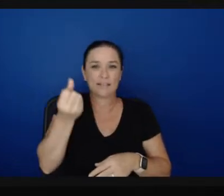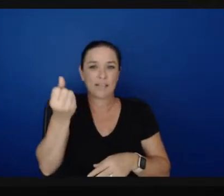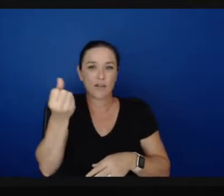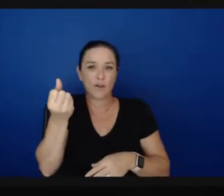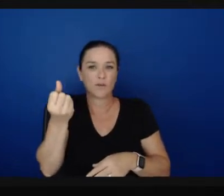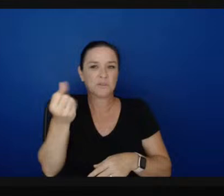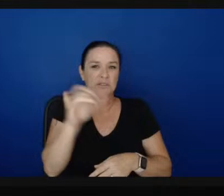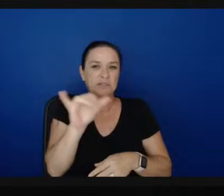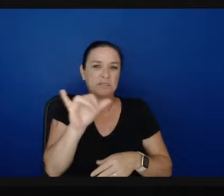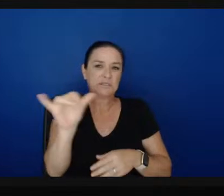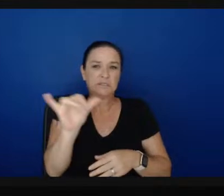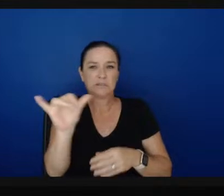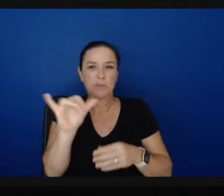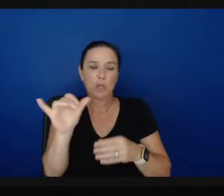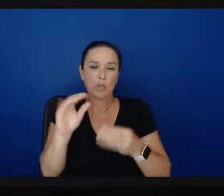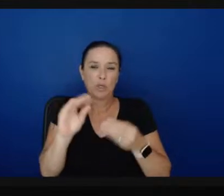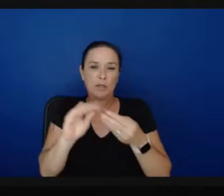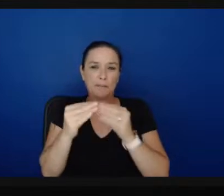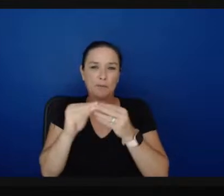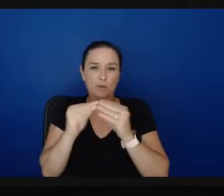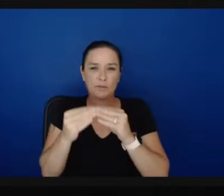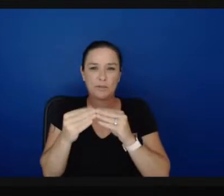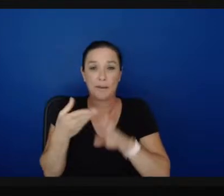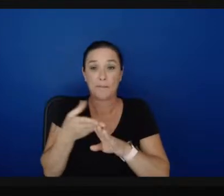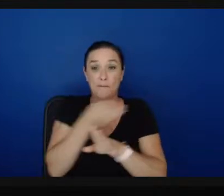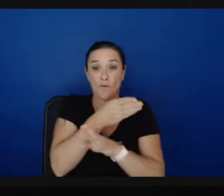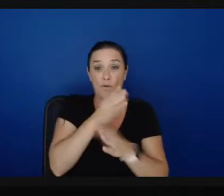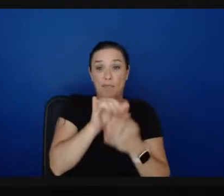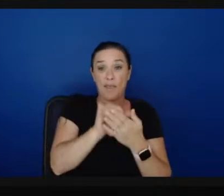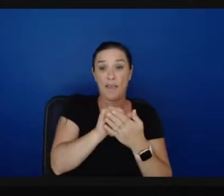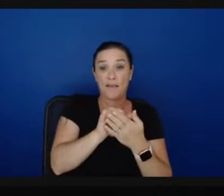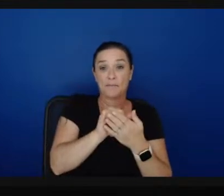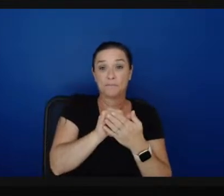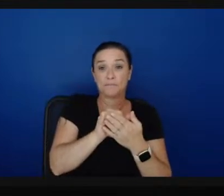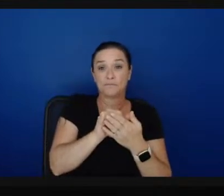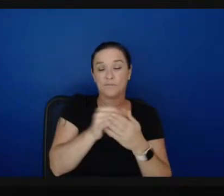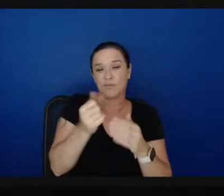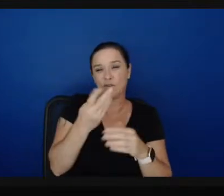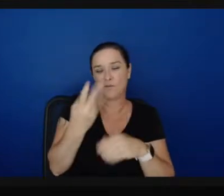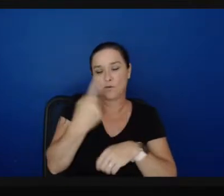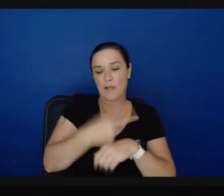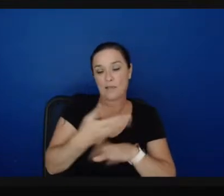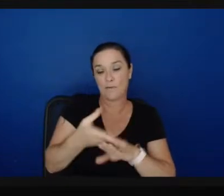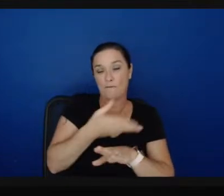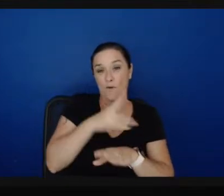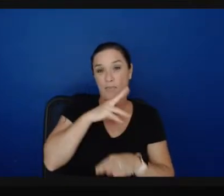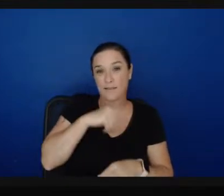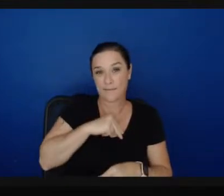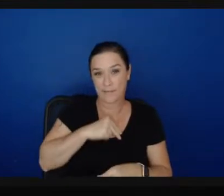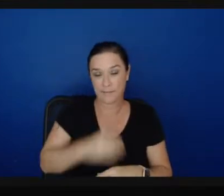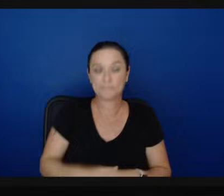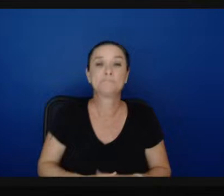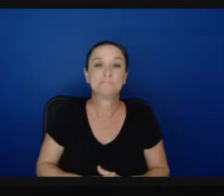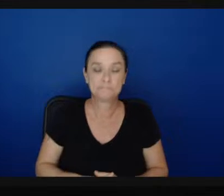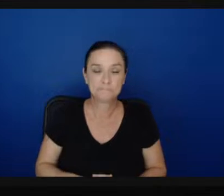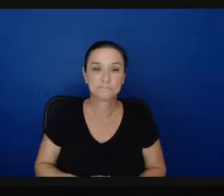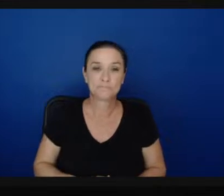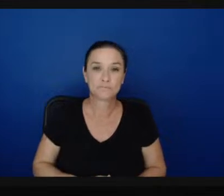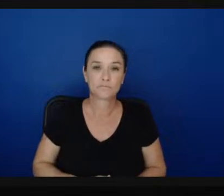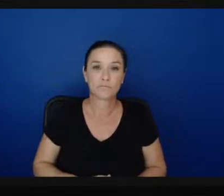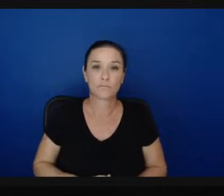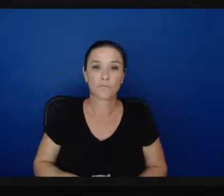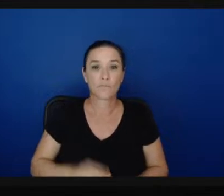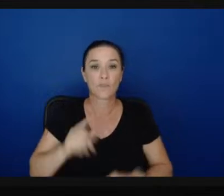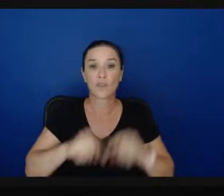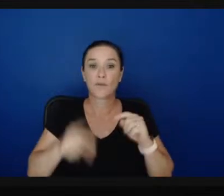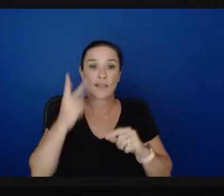well. And before that, it was a couple of days before Thanksgiving there. We can't see the